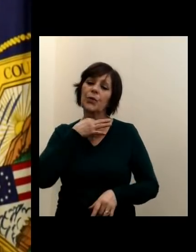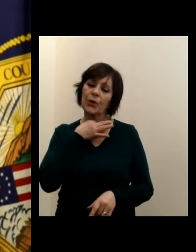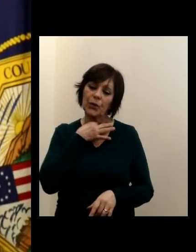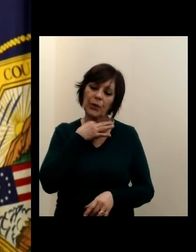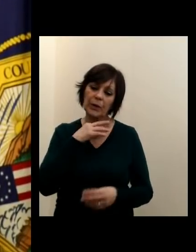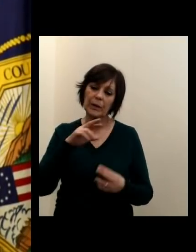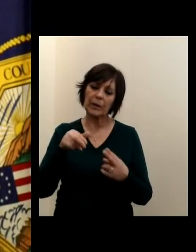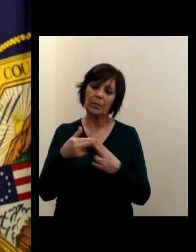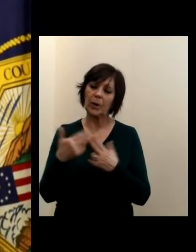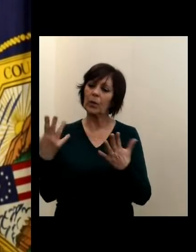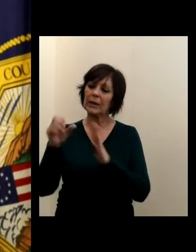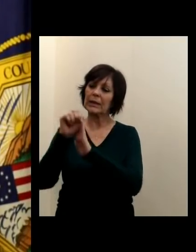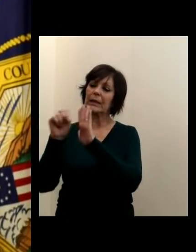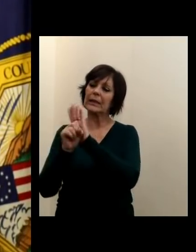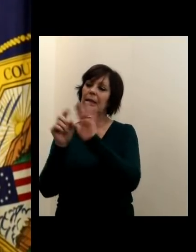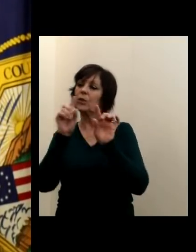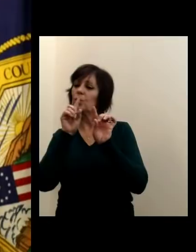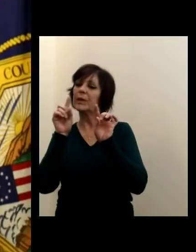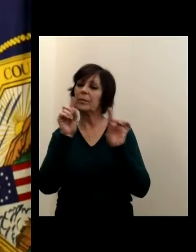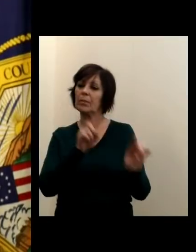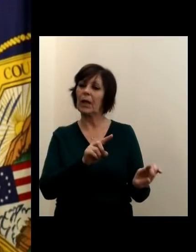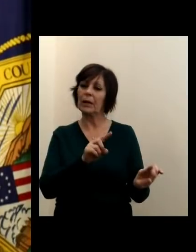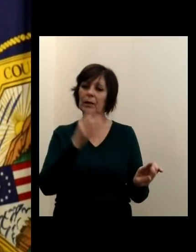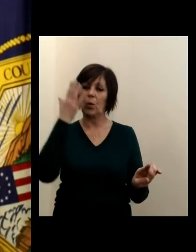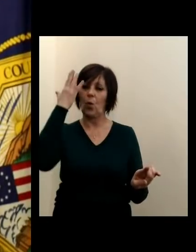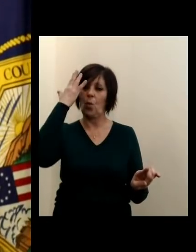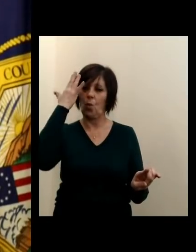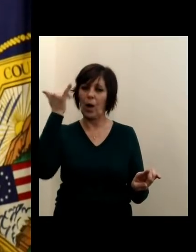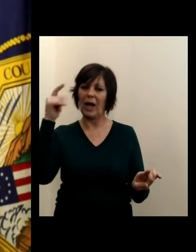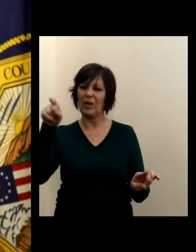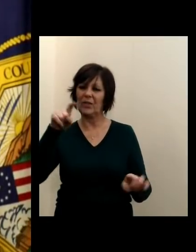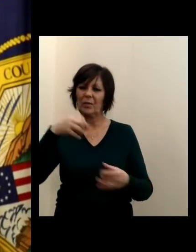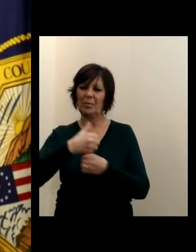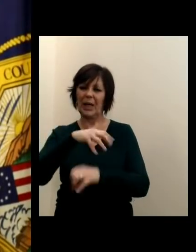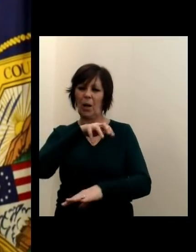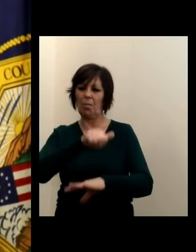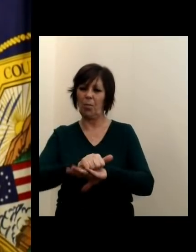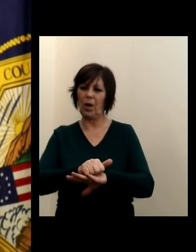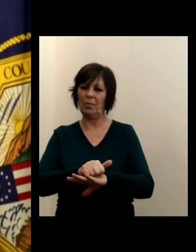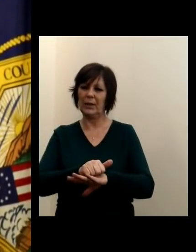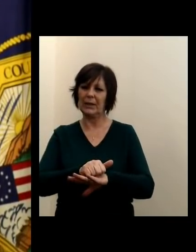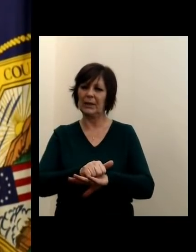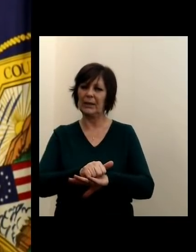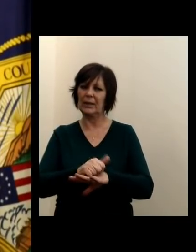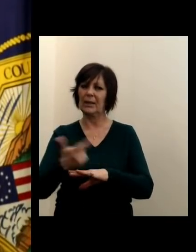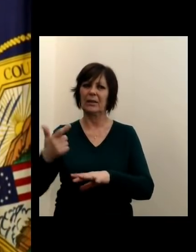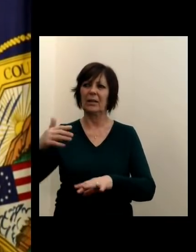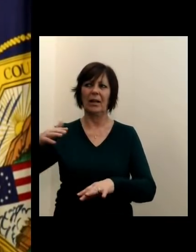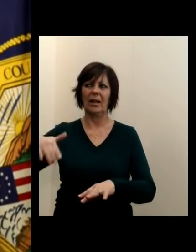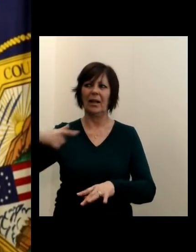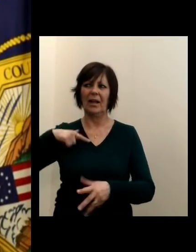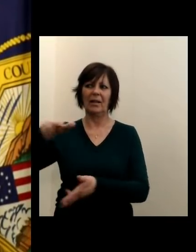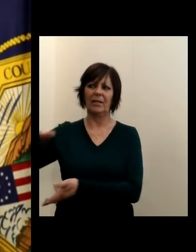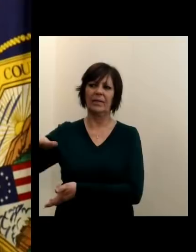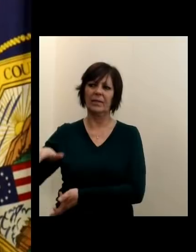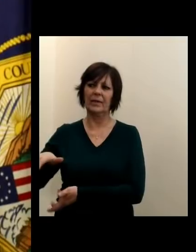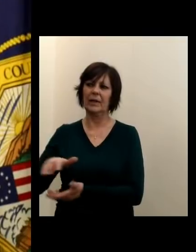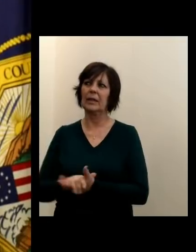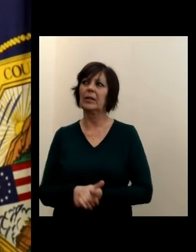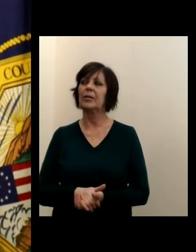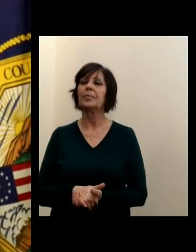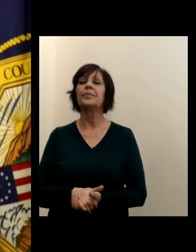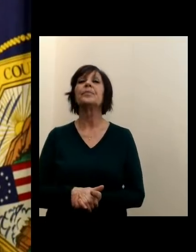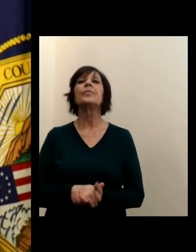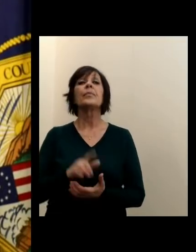the state's response as to why it wants you to make appointments for vaccine you're not sure you're going to have.